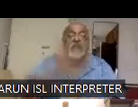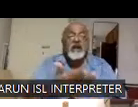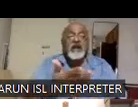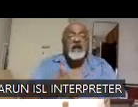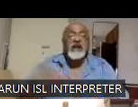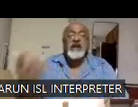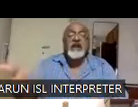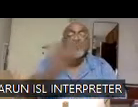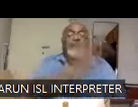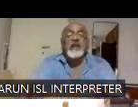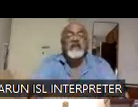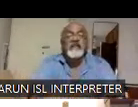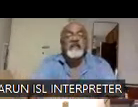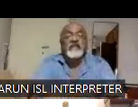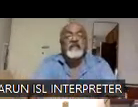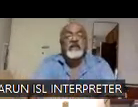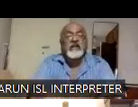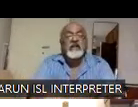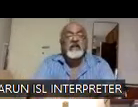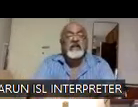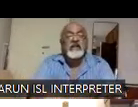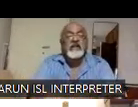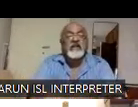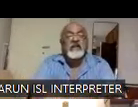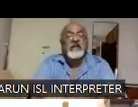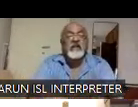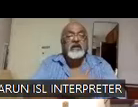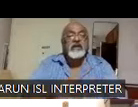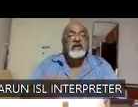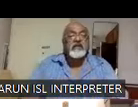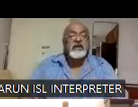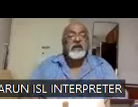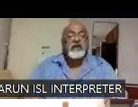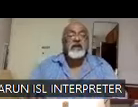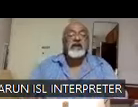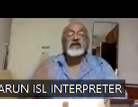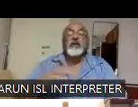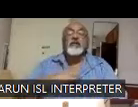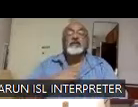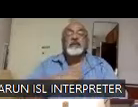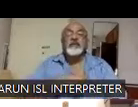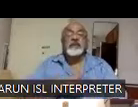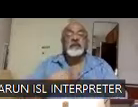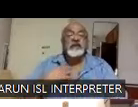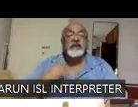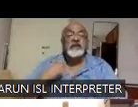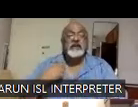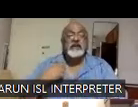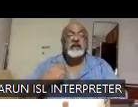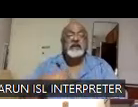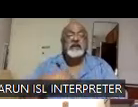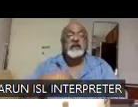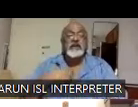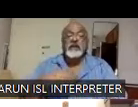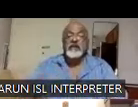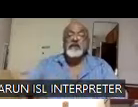lap, a little infant is lying. With her right leg, she opens her shirt buttons, then picks her baby and